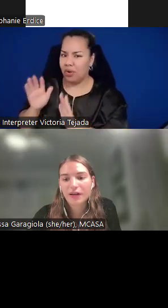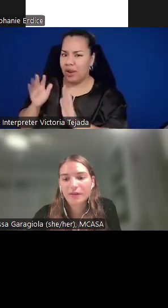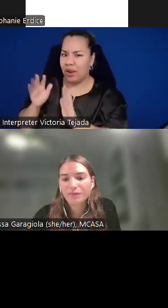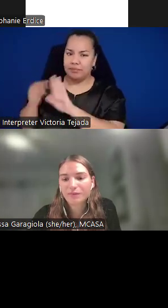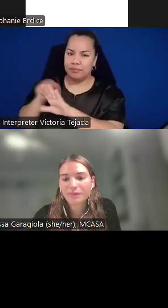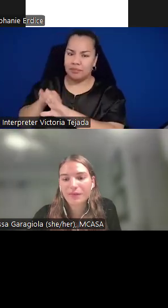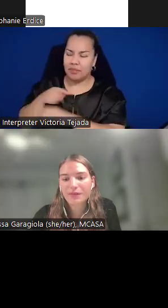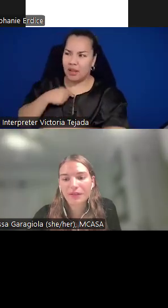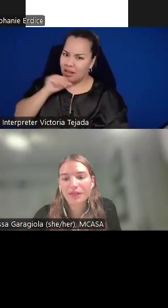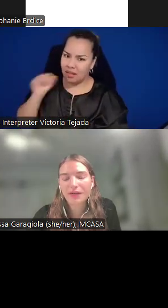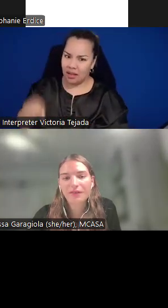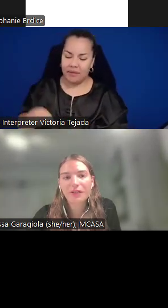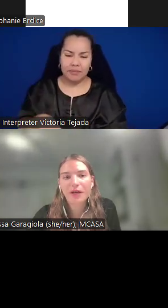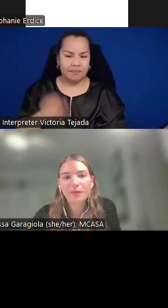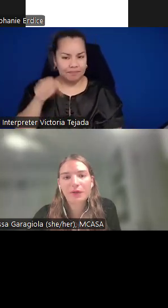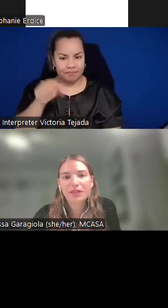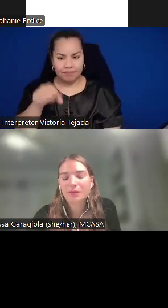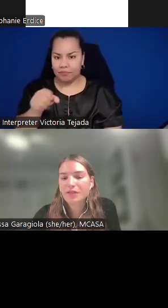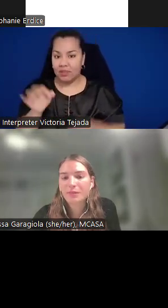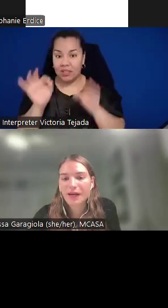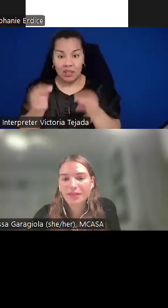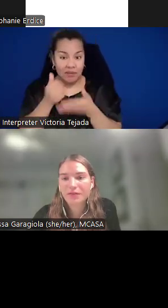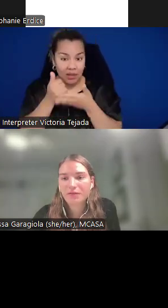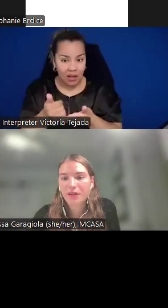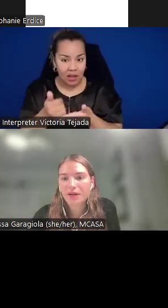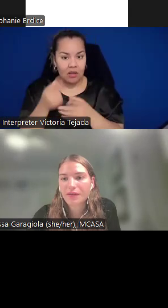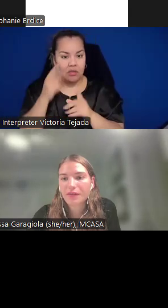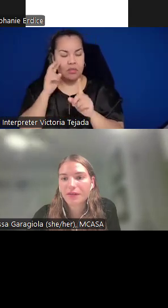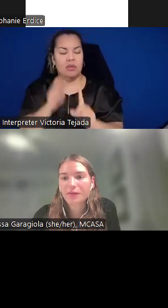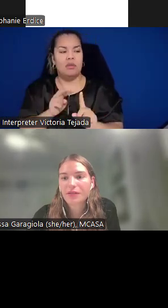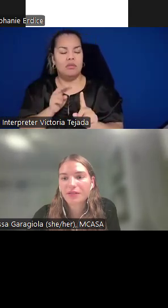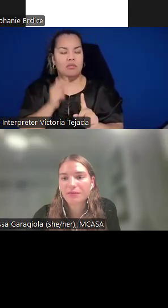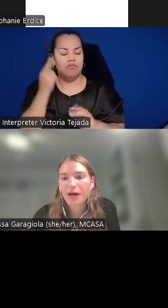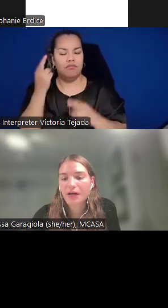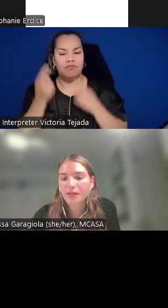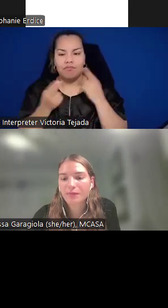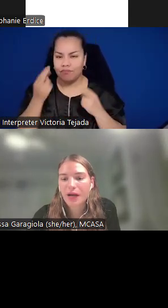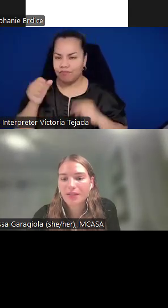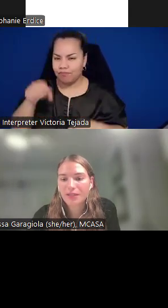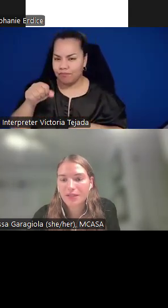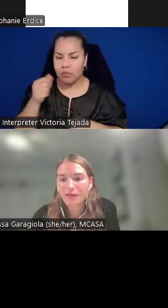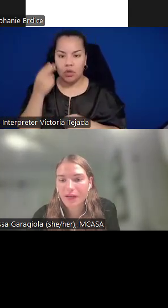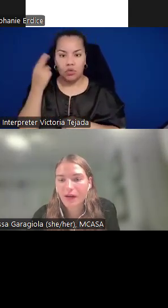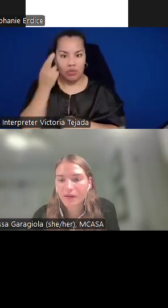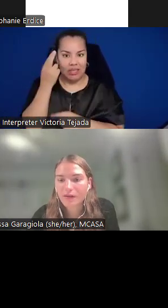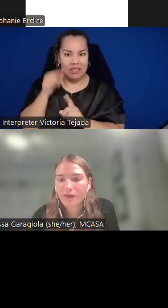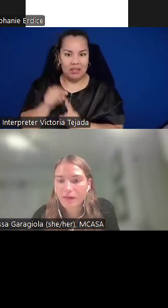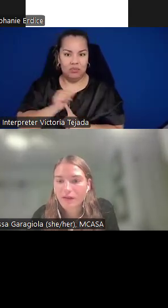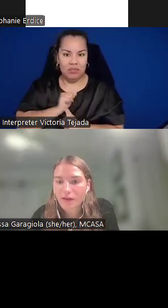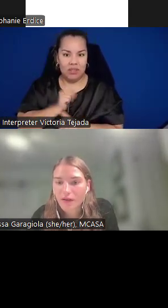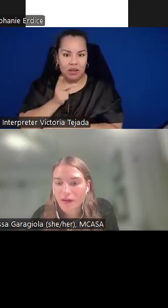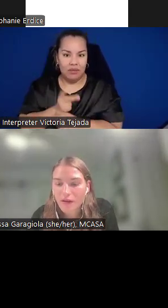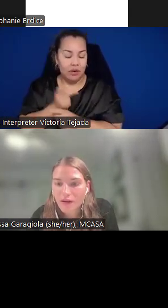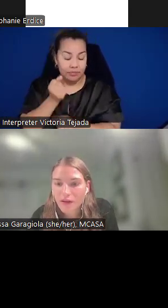analogy. It definitely helps put into perspective the reason behind practicing self-care.